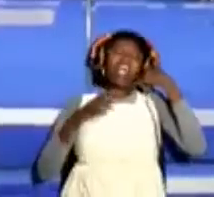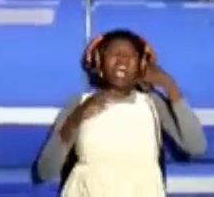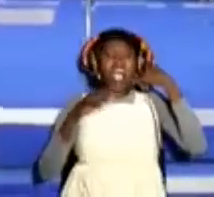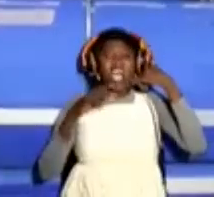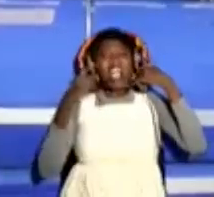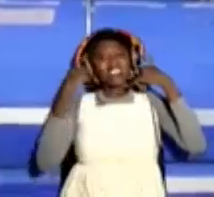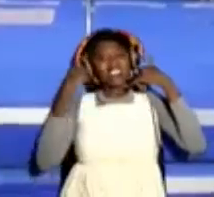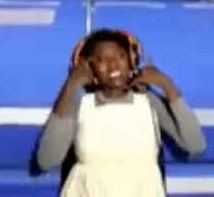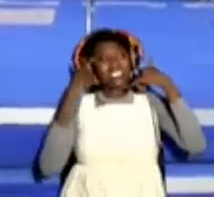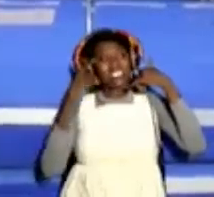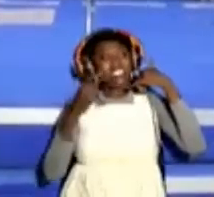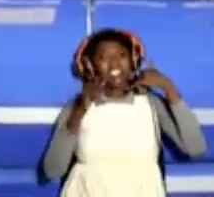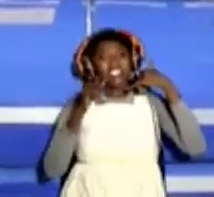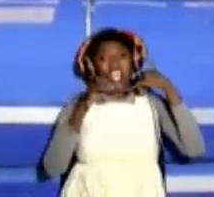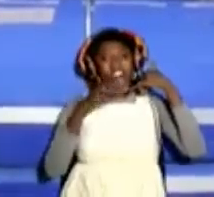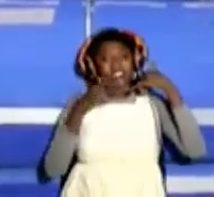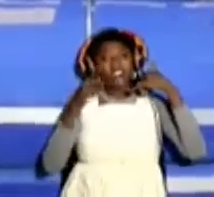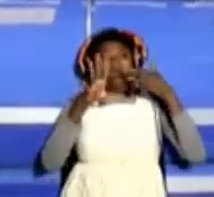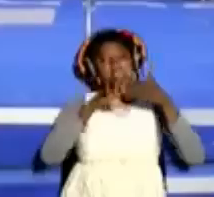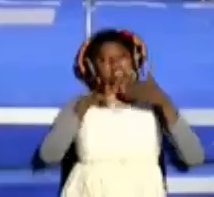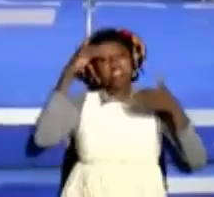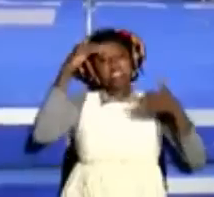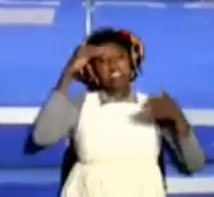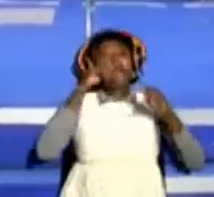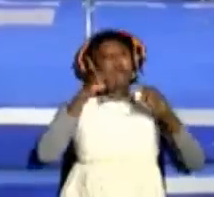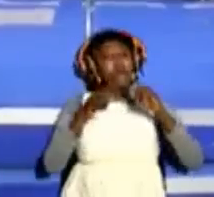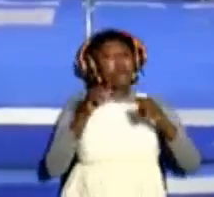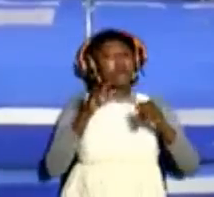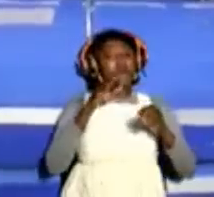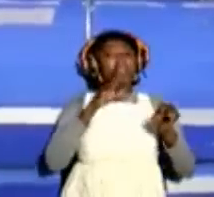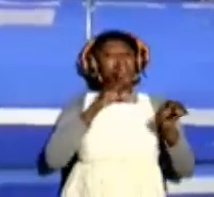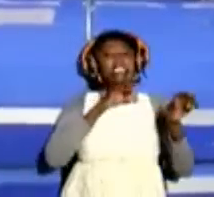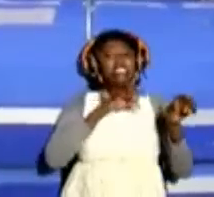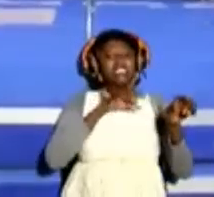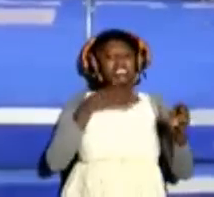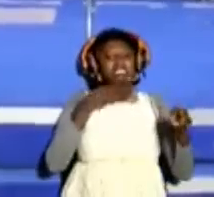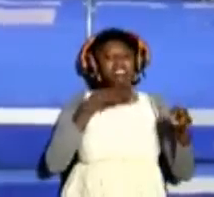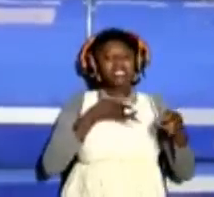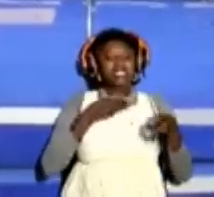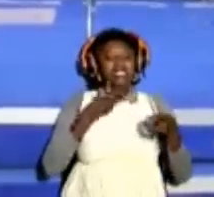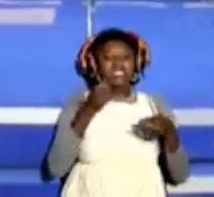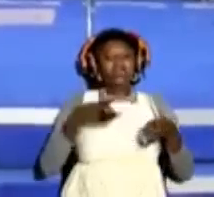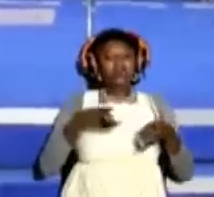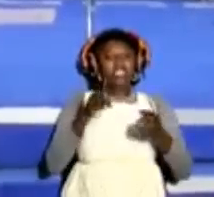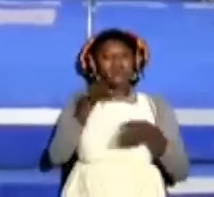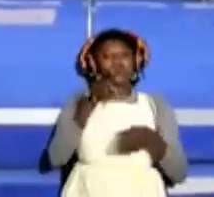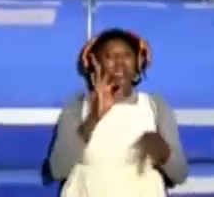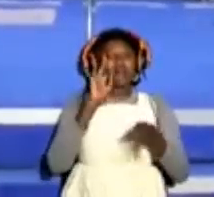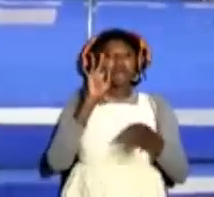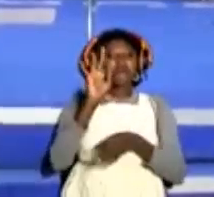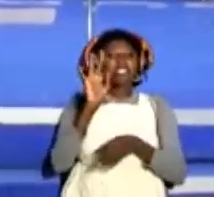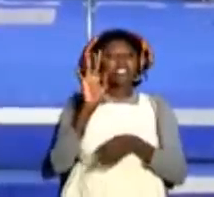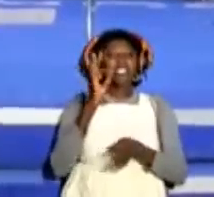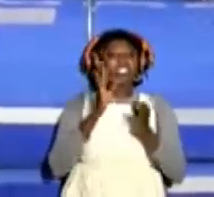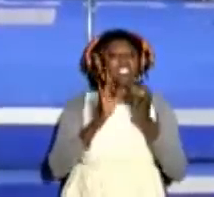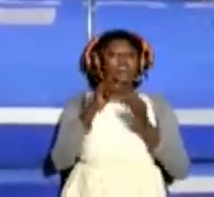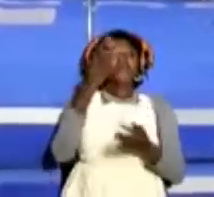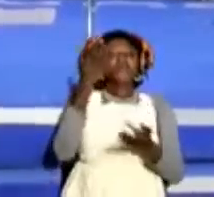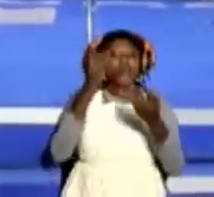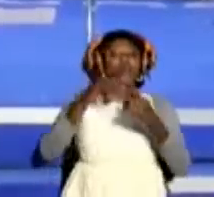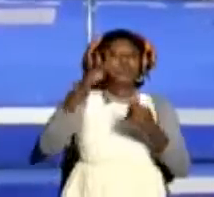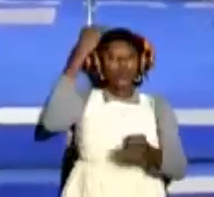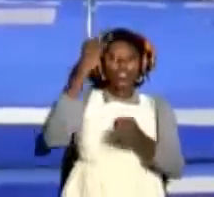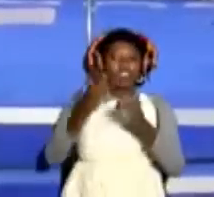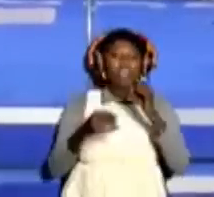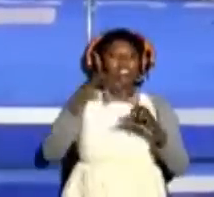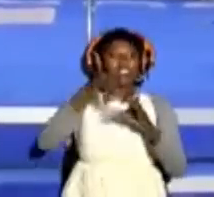I thought that you are learning. But the way you are beginning to speak, I wonder if you want to last in this